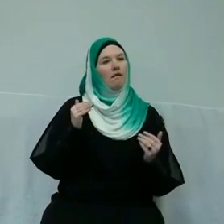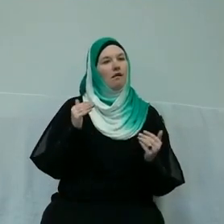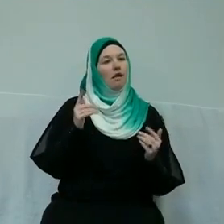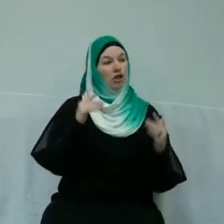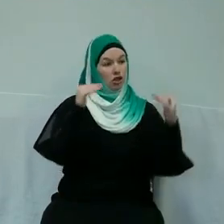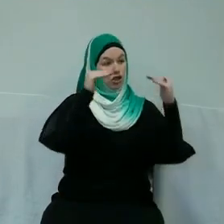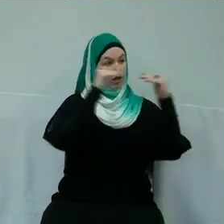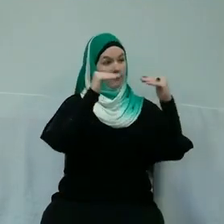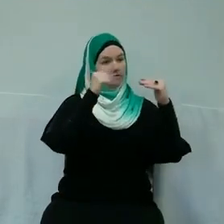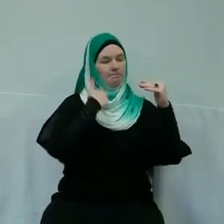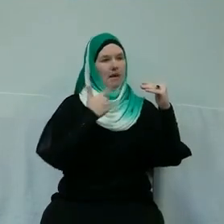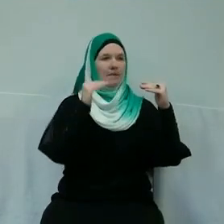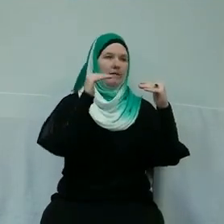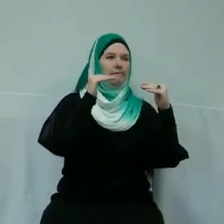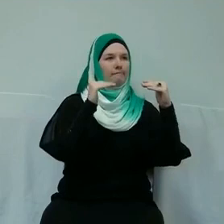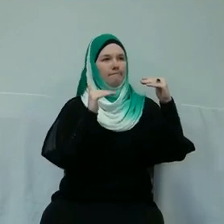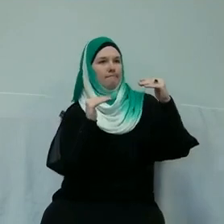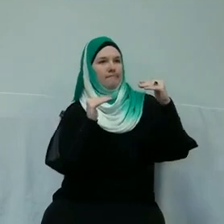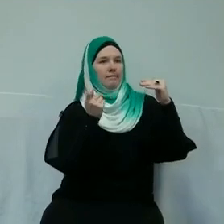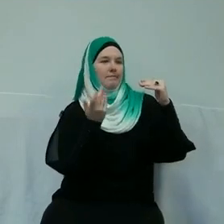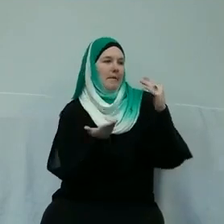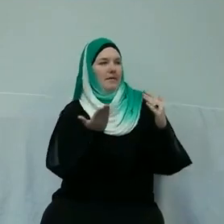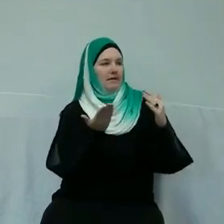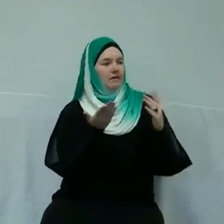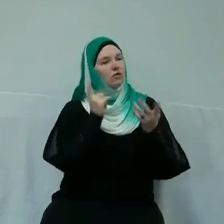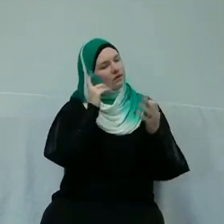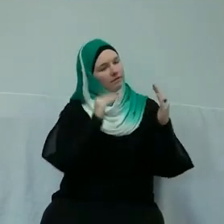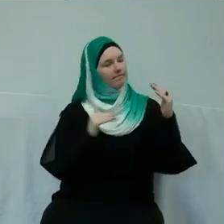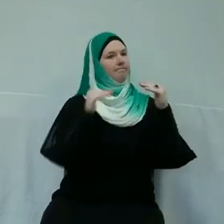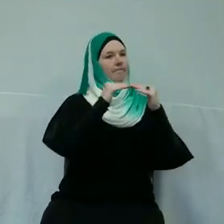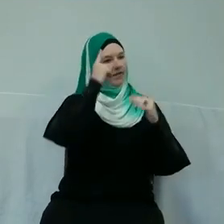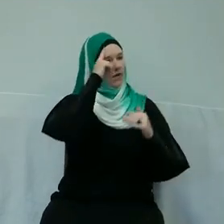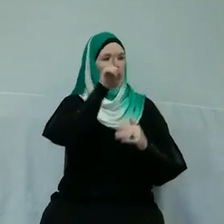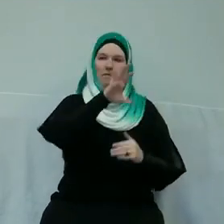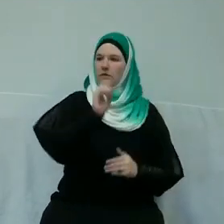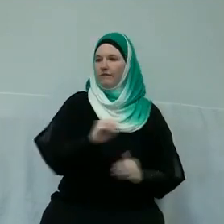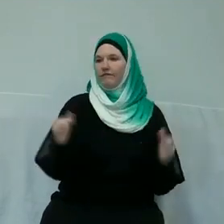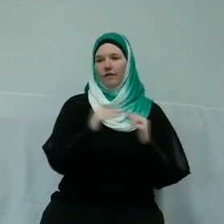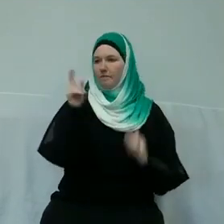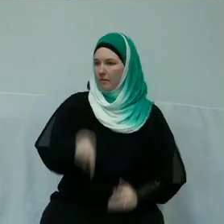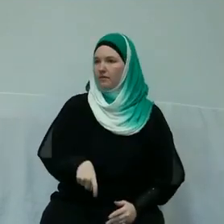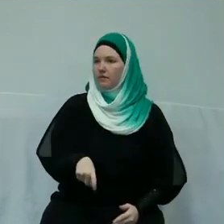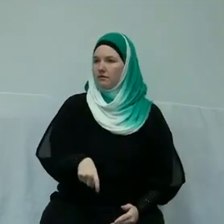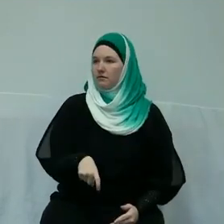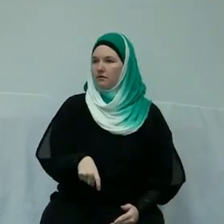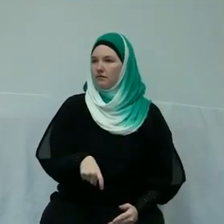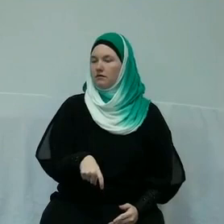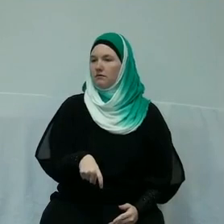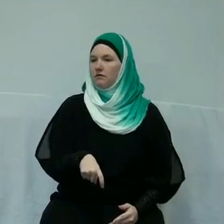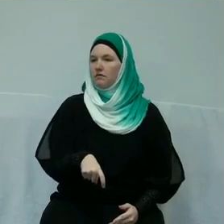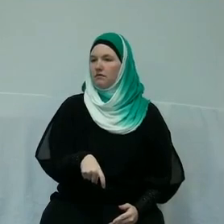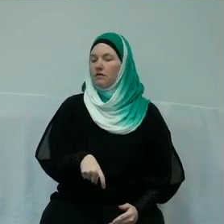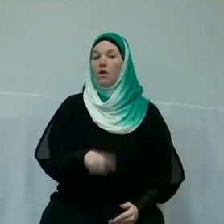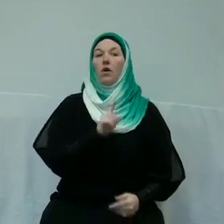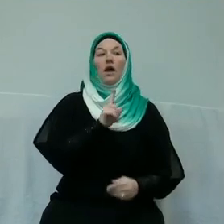from justice, and then you would call the wrath of Allah subhanahu wa ta'ala upon you. Then after Allah